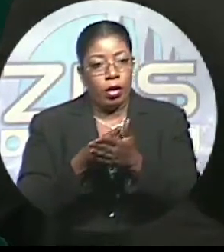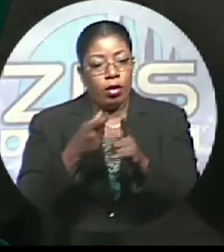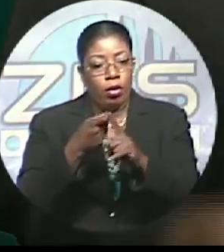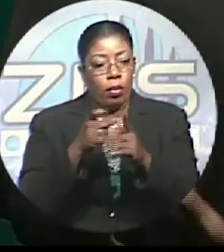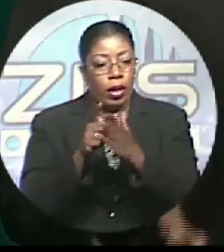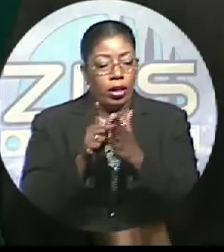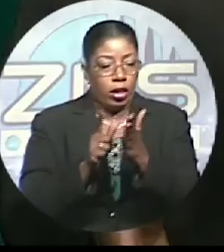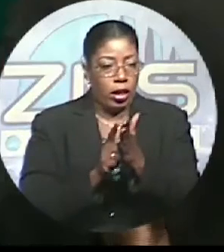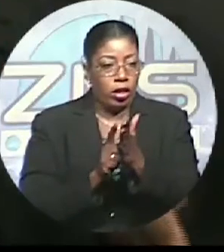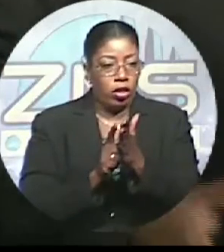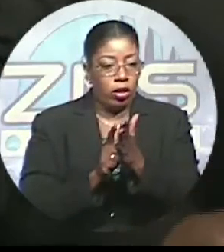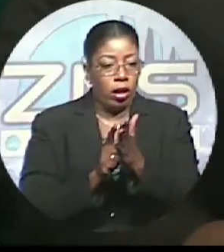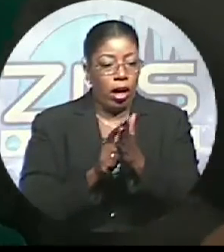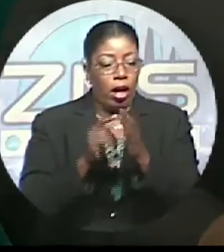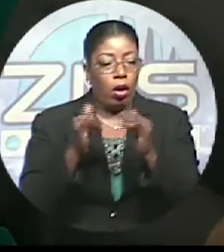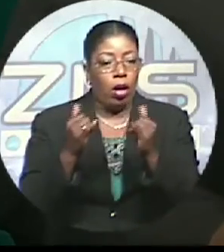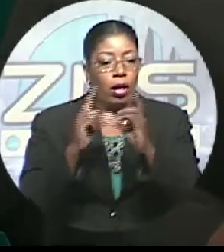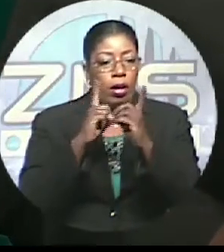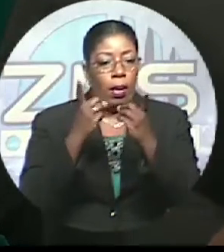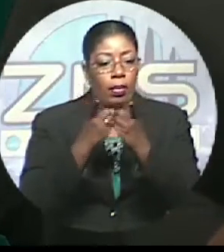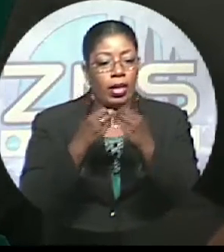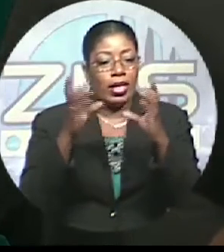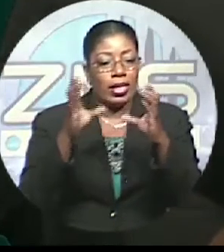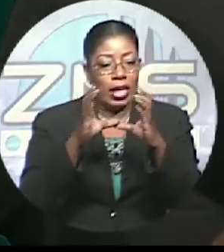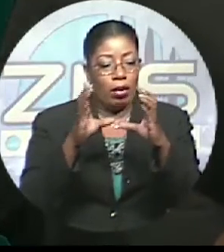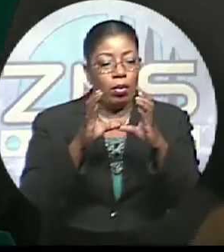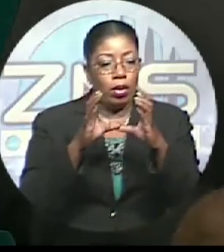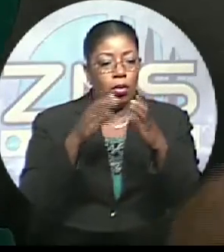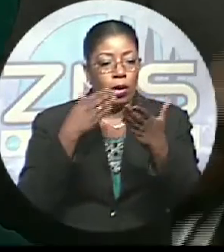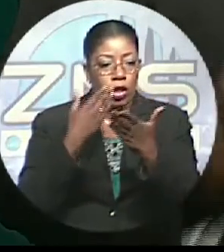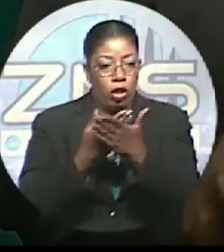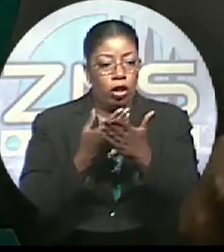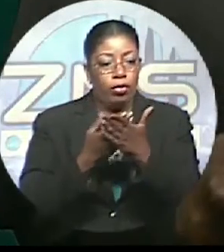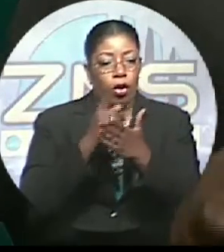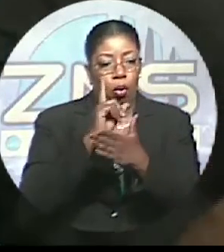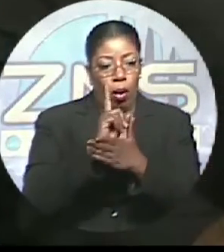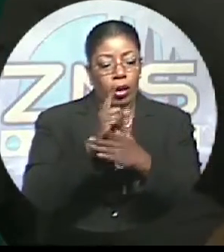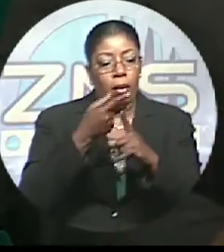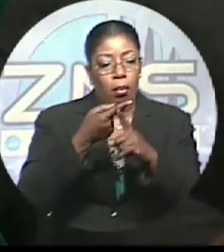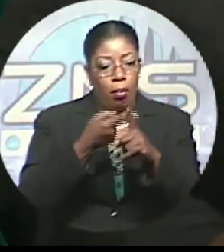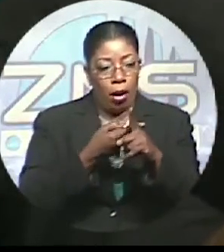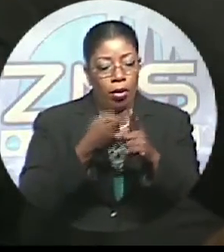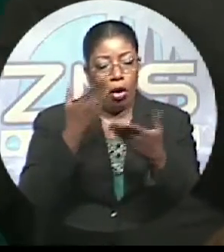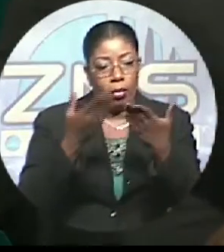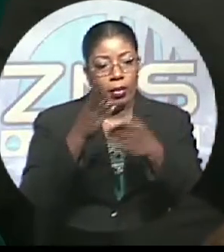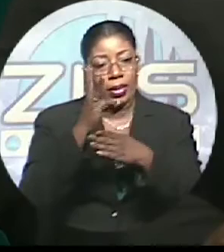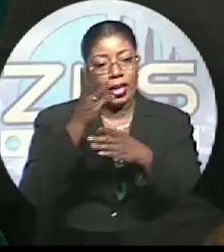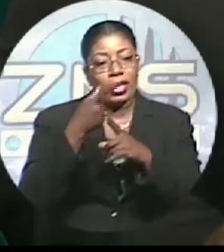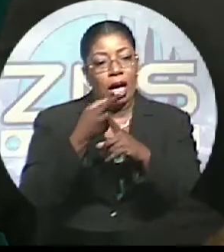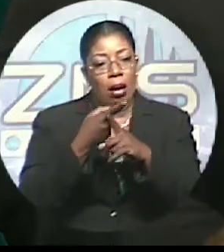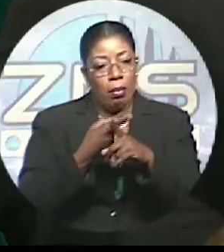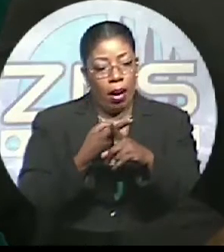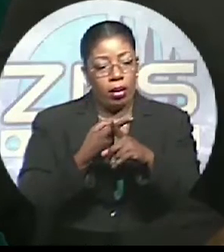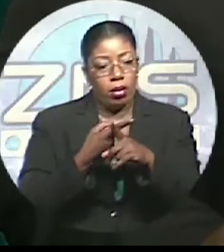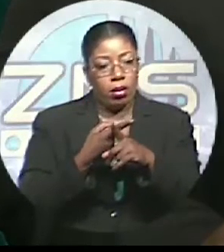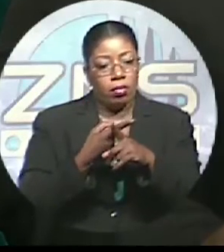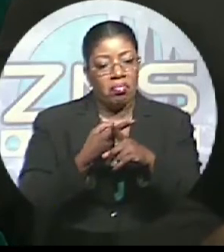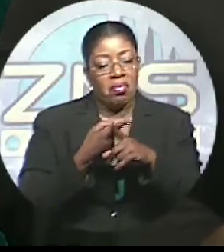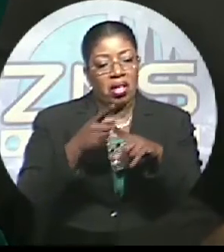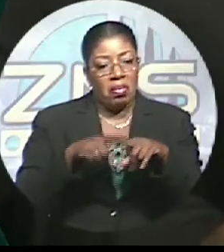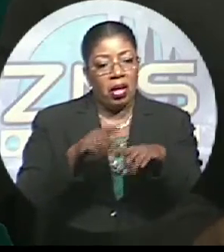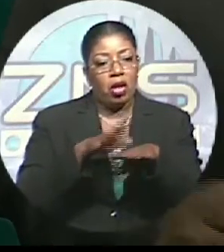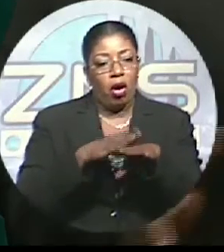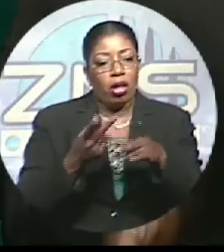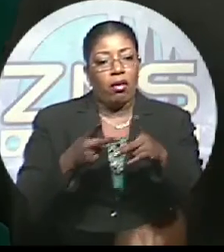legislation. Now, the department says the certificate will be valid for a period of either 1 month or 6 months, depending on the value of the